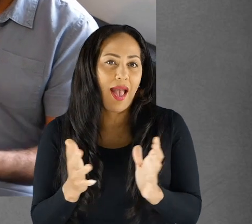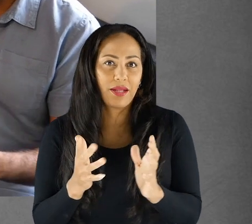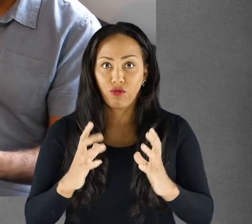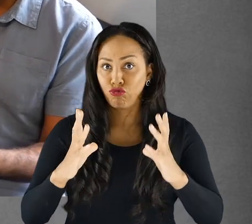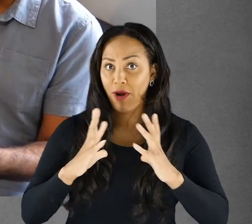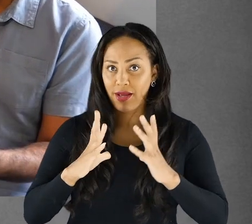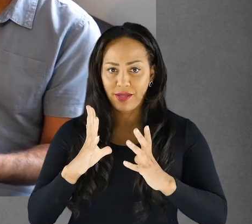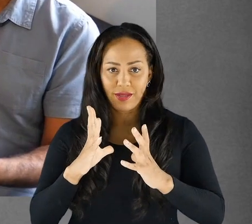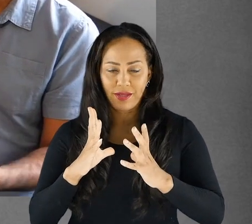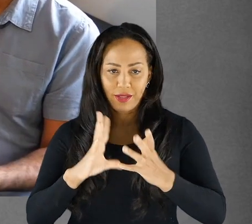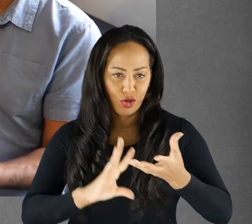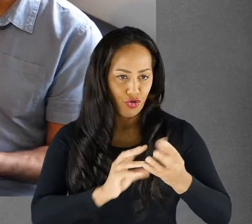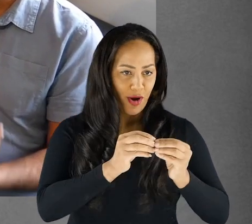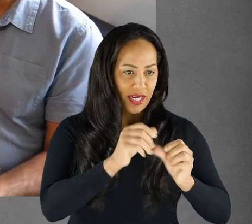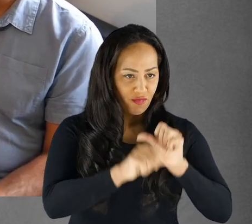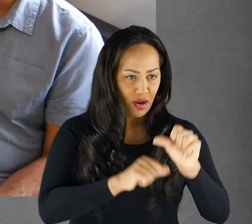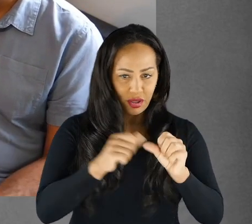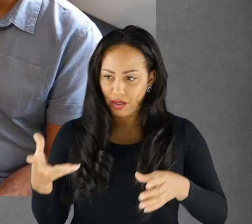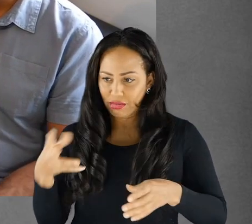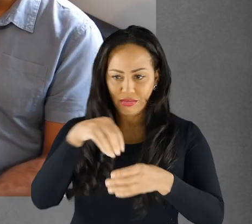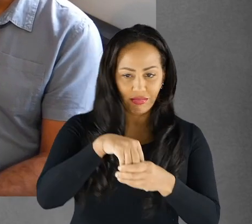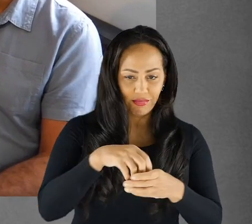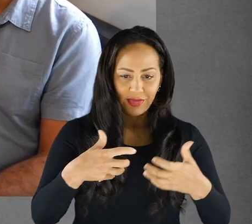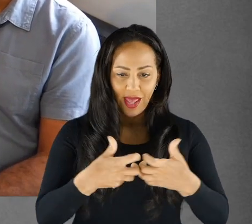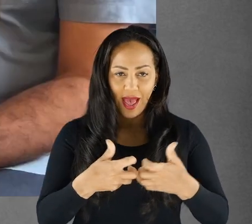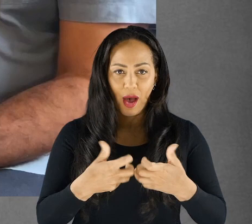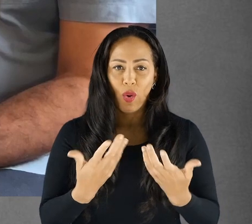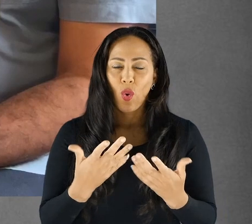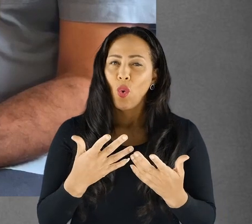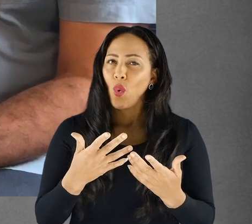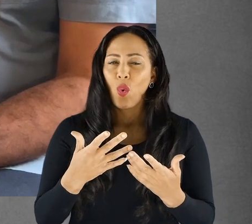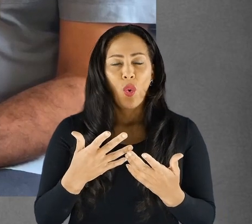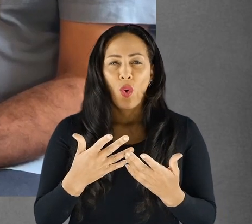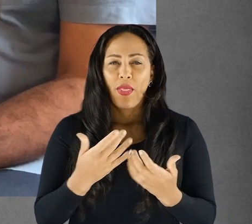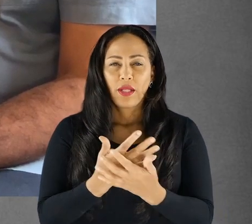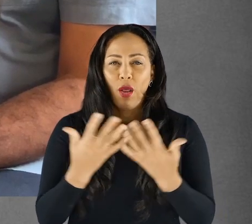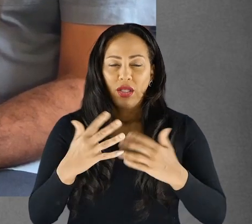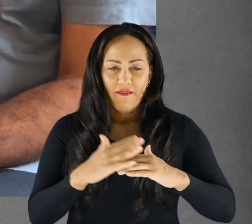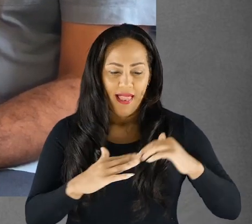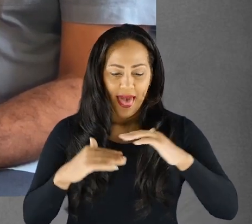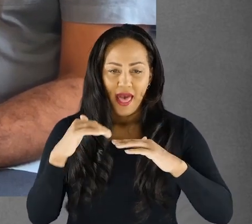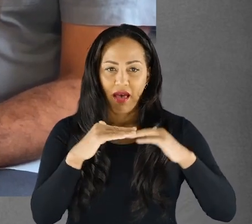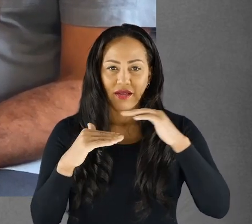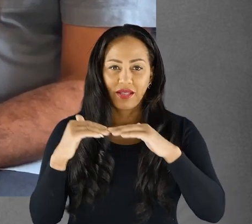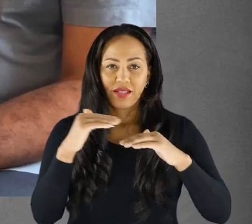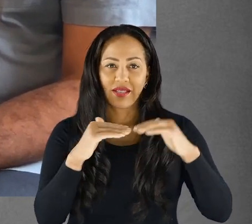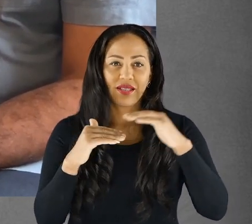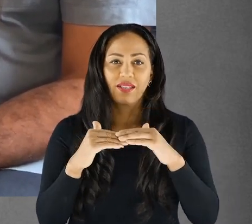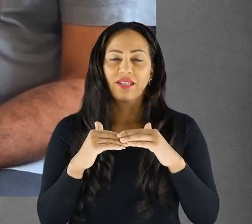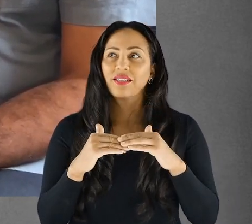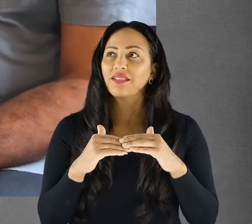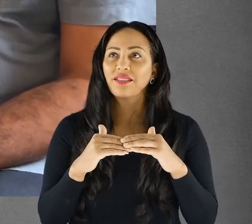little bit about how rest fits into that creative process. It's hard to kind of like strip back apart, you know, the layers that